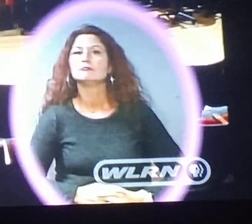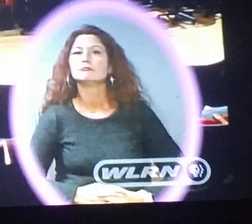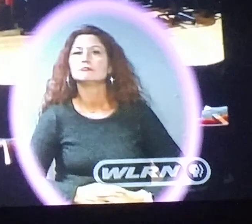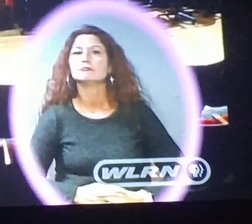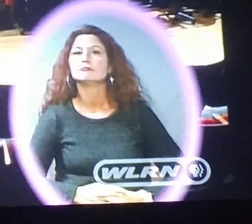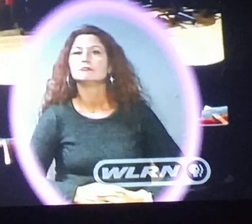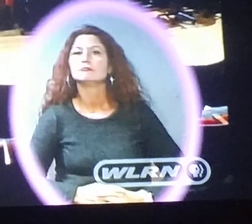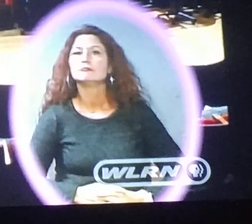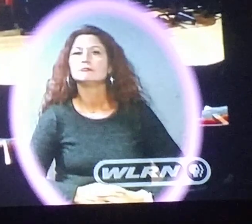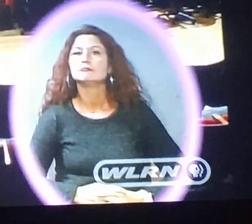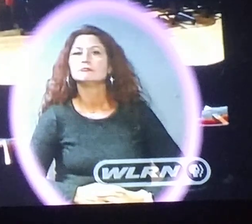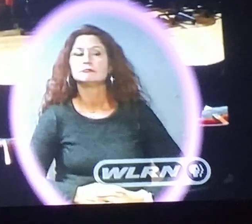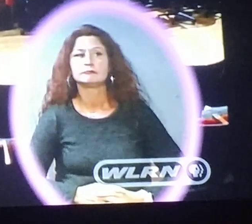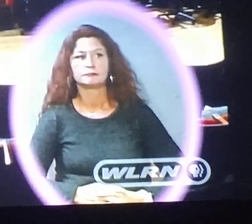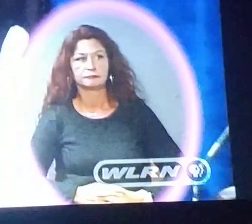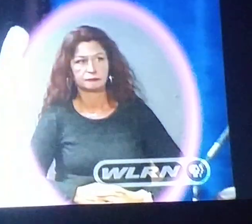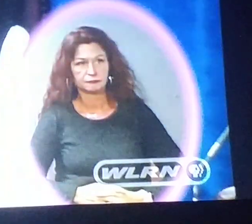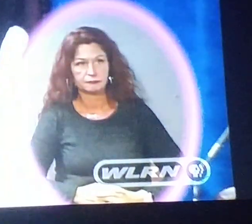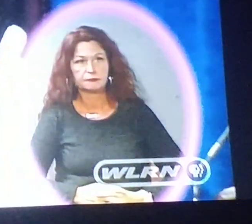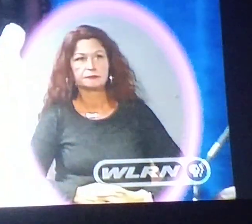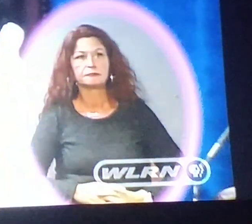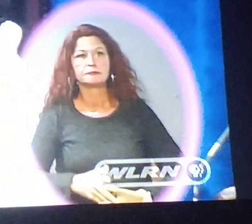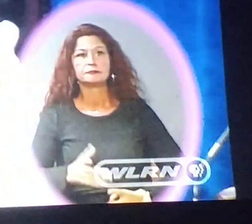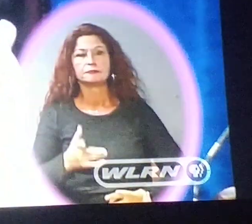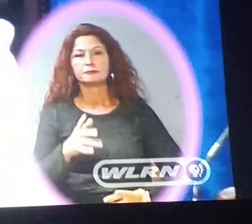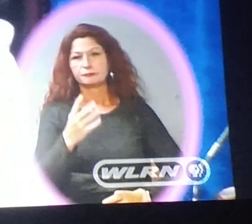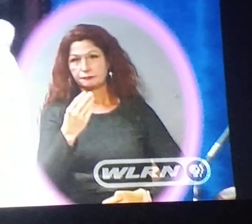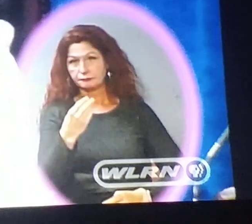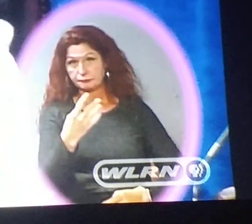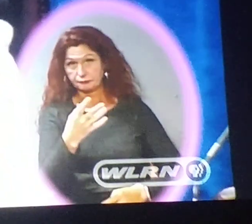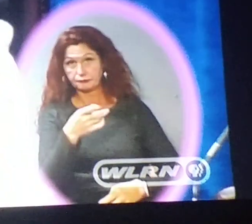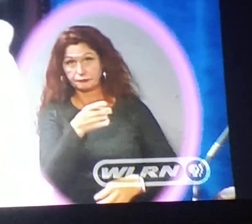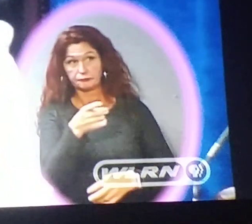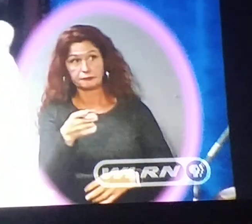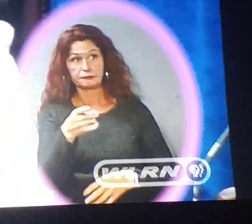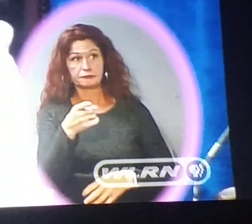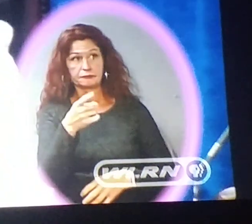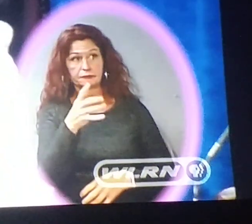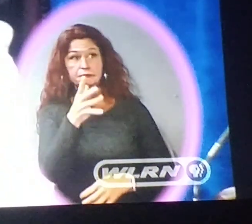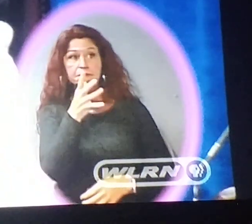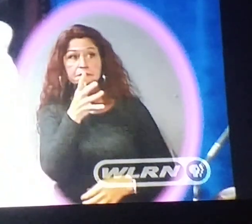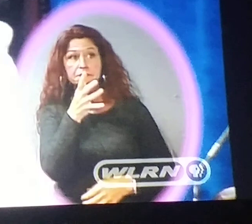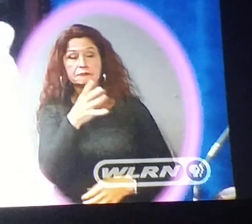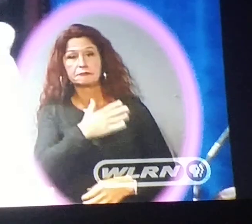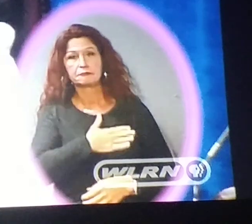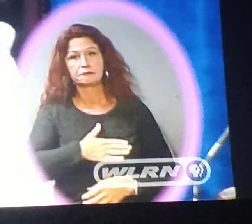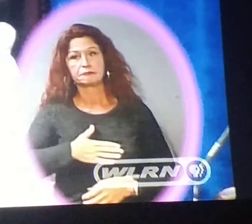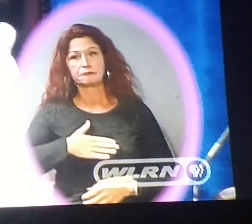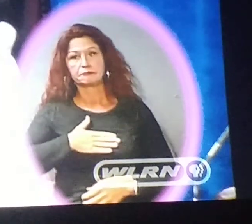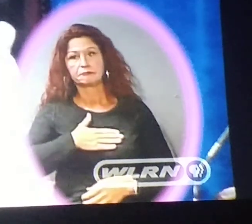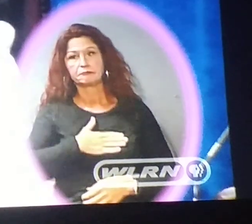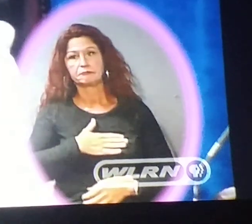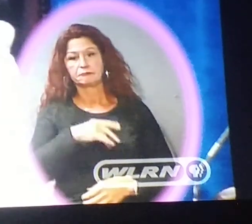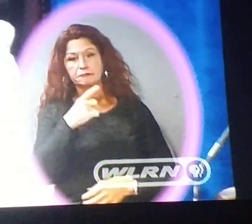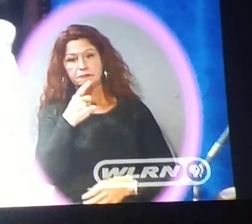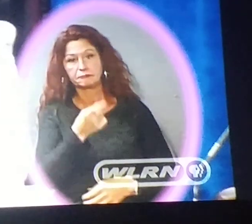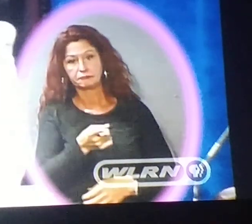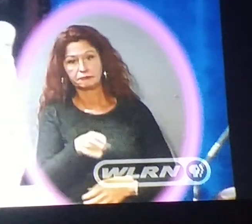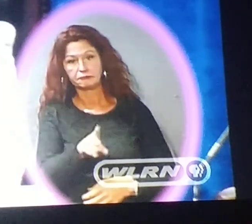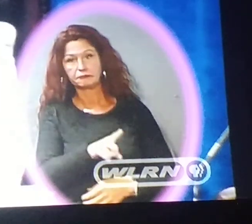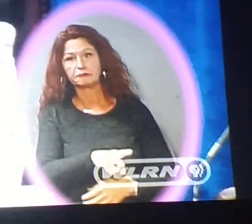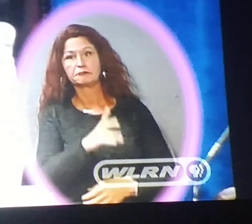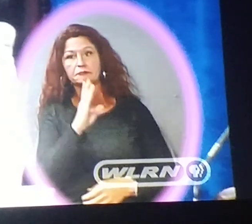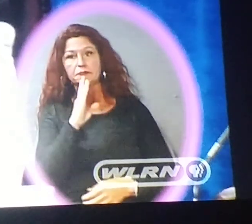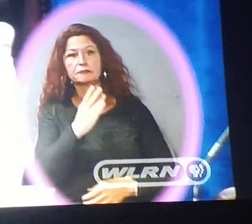you. What I would like to tell Ms. Perdomo is, please share with Isabela how much we love her, how much we have